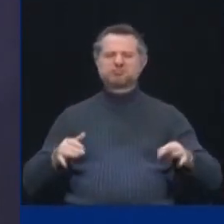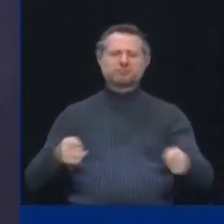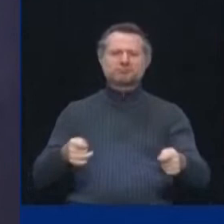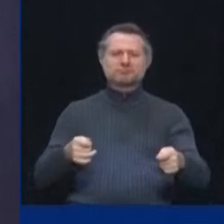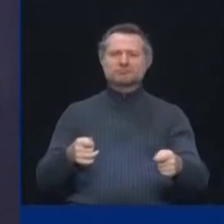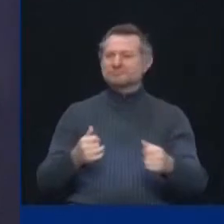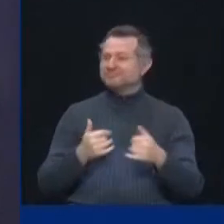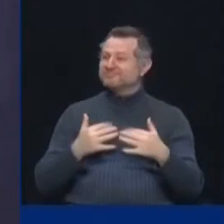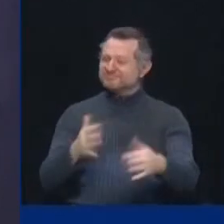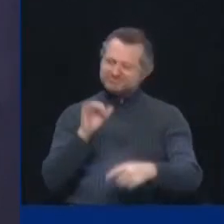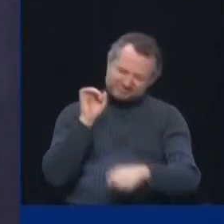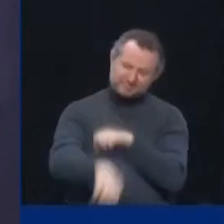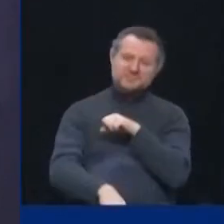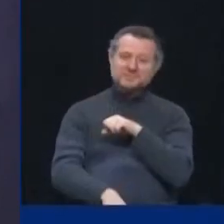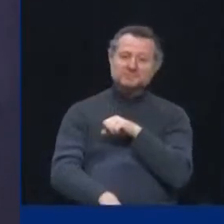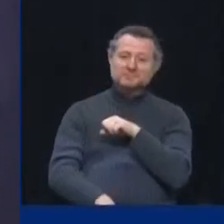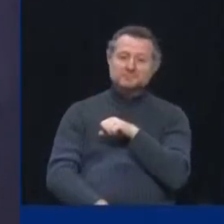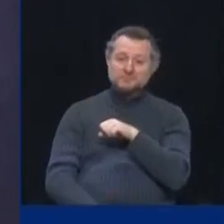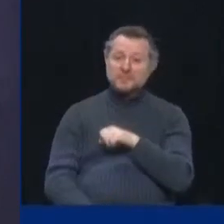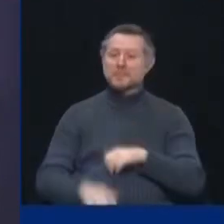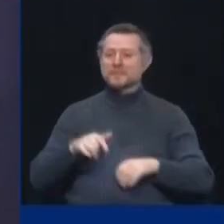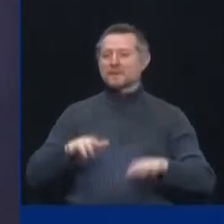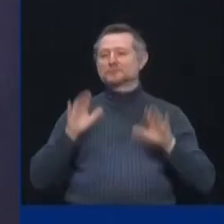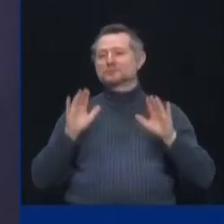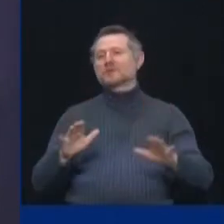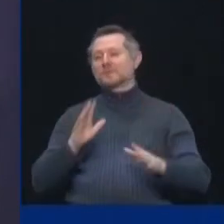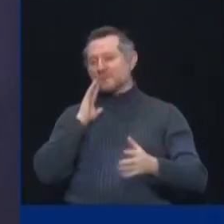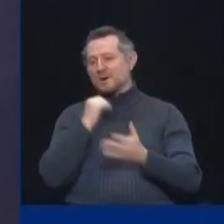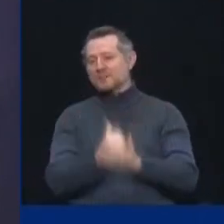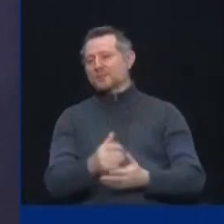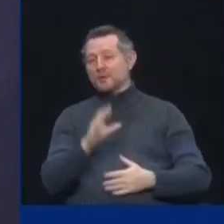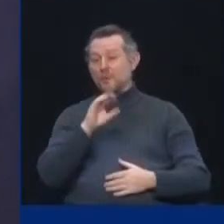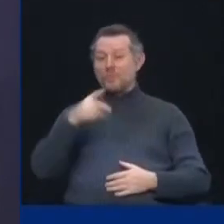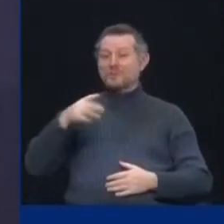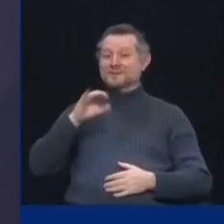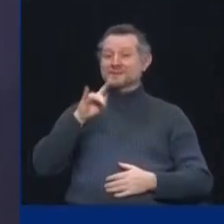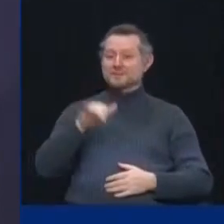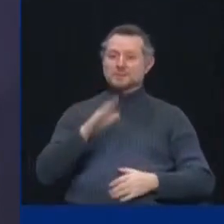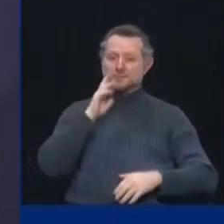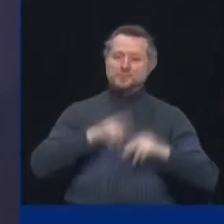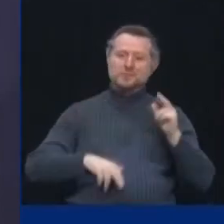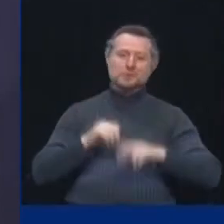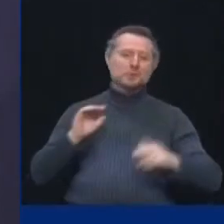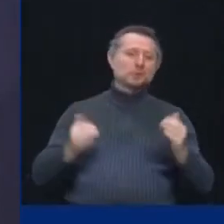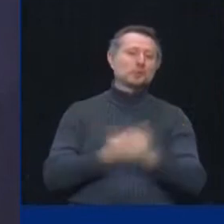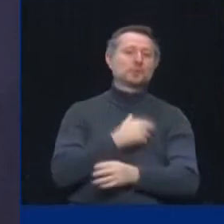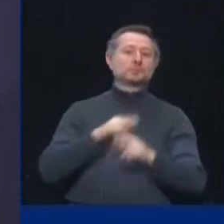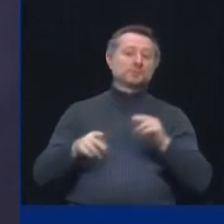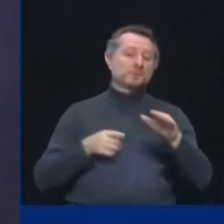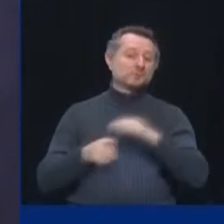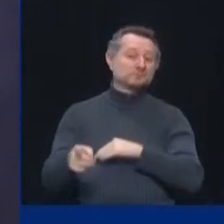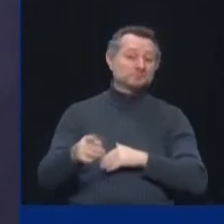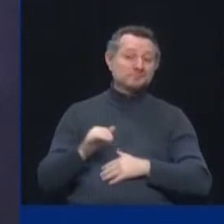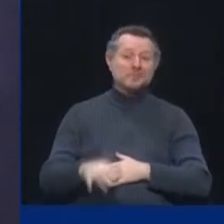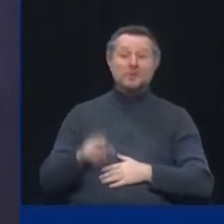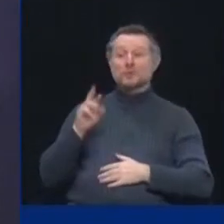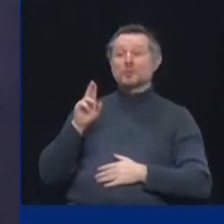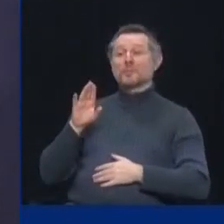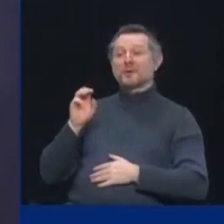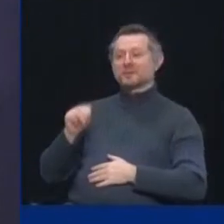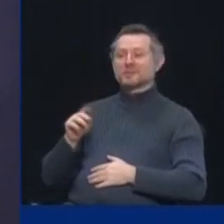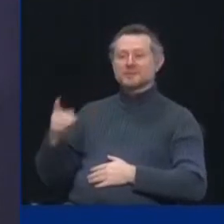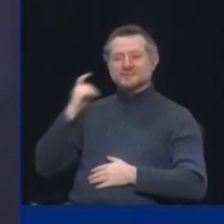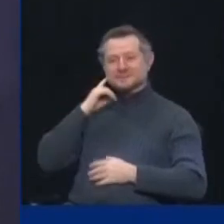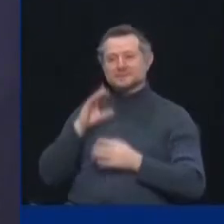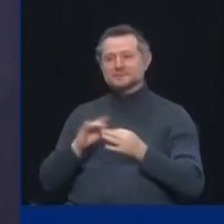is great for Co-op City, and Co-op City is going to get a great station. Ruben in the back room was giving me his